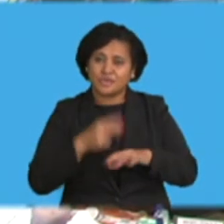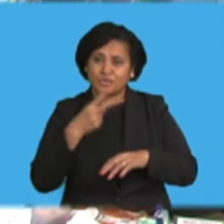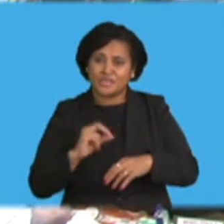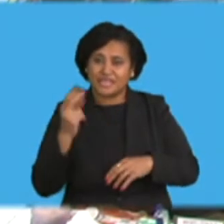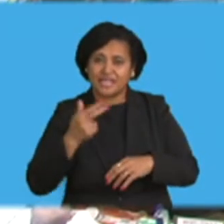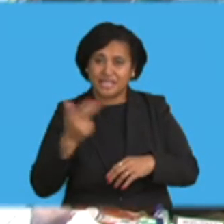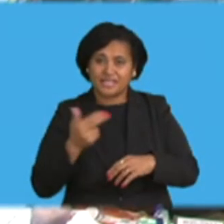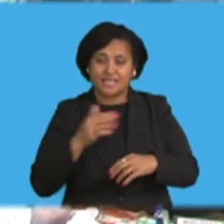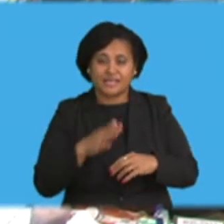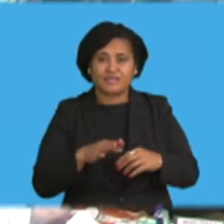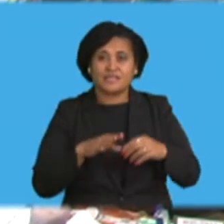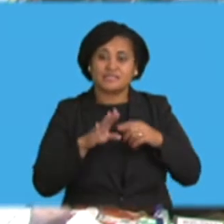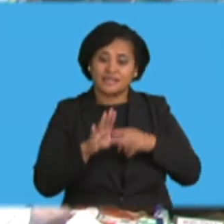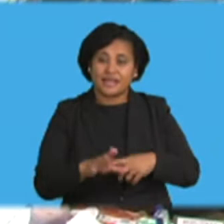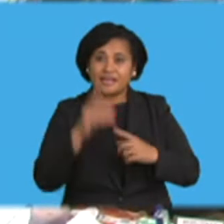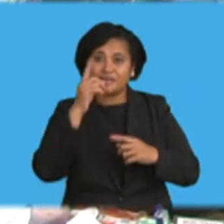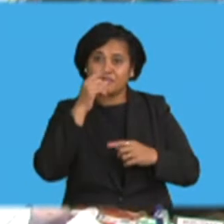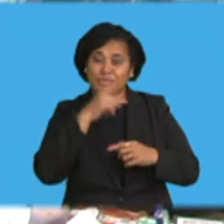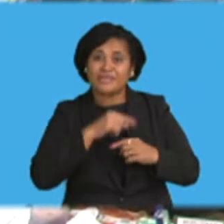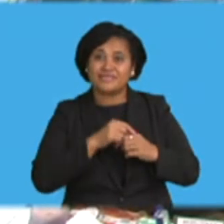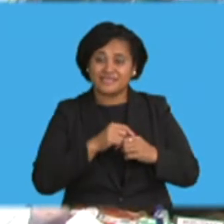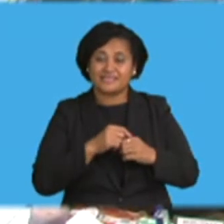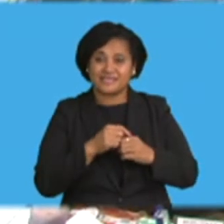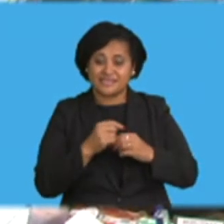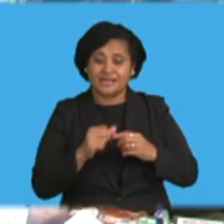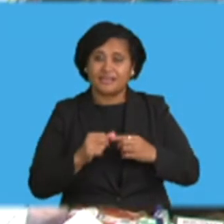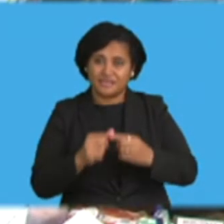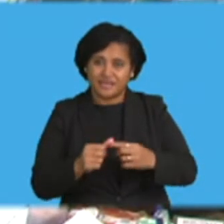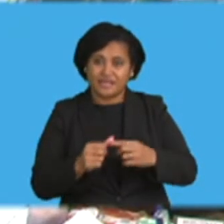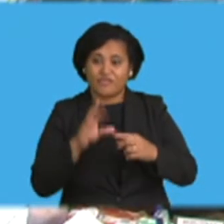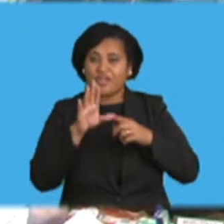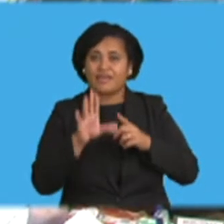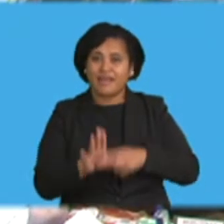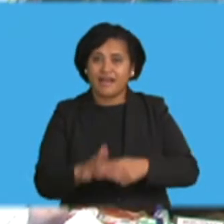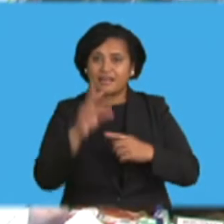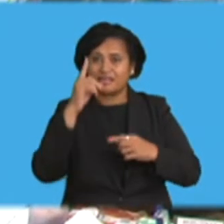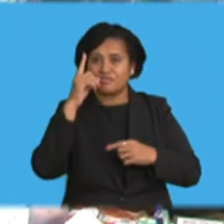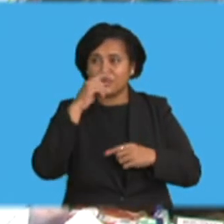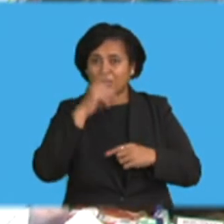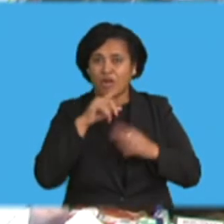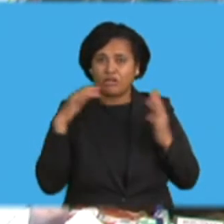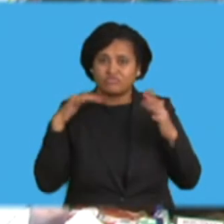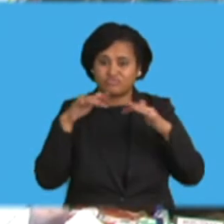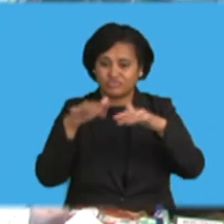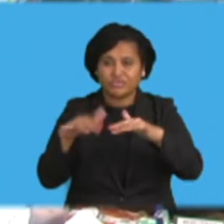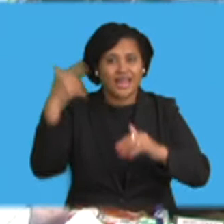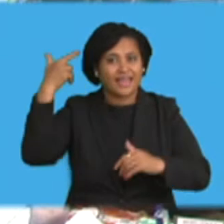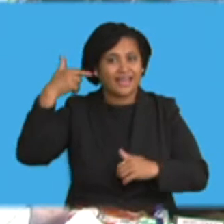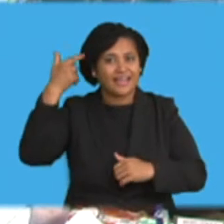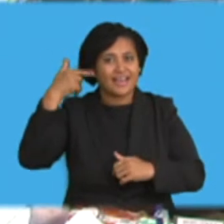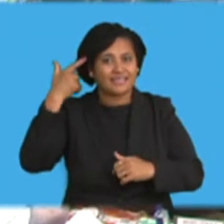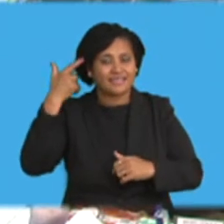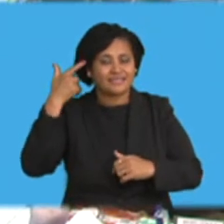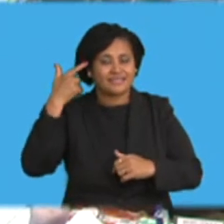people's response to the Commonwealth Heads of Government meeting team towards a common future, which was the theme, reaffirming the powerful